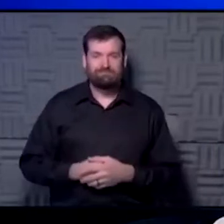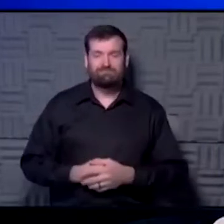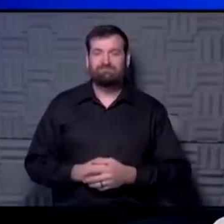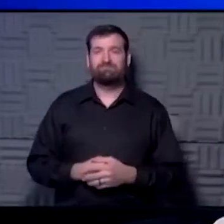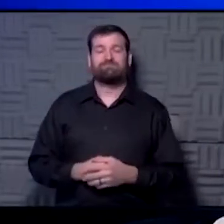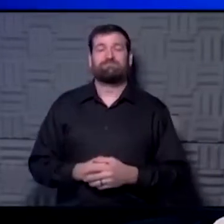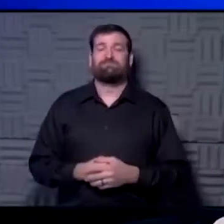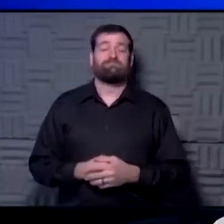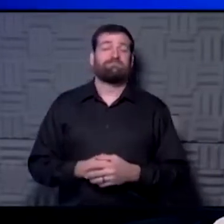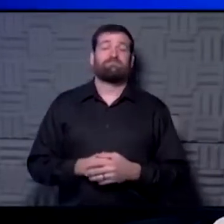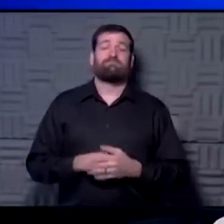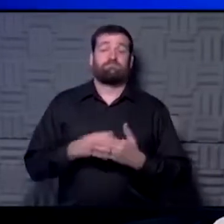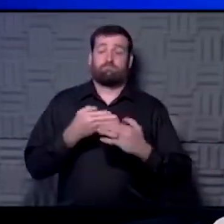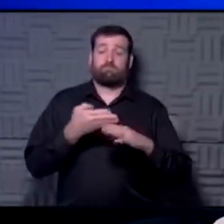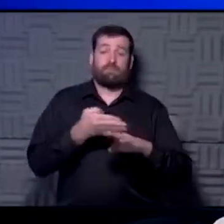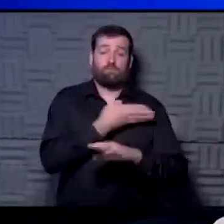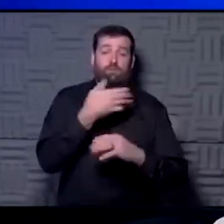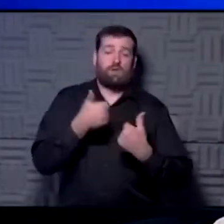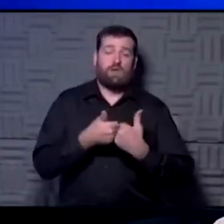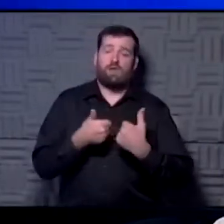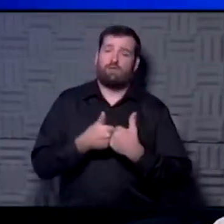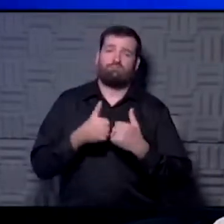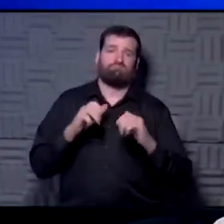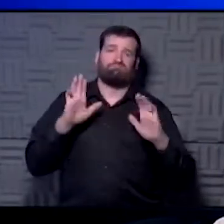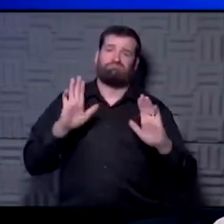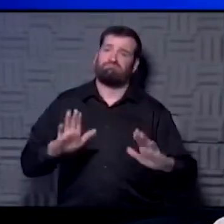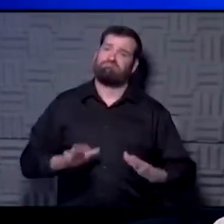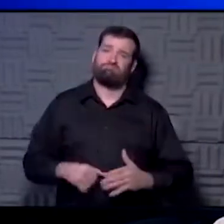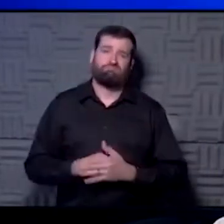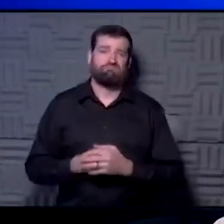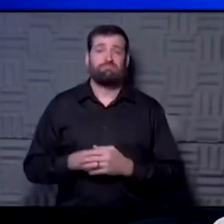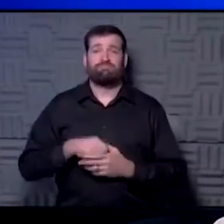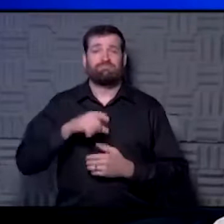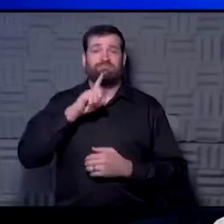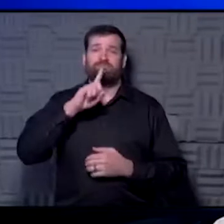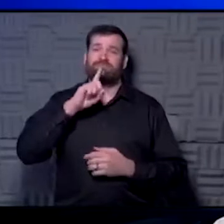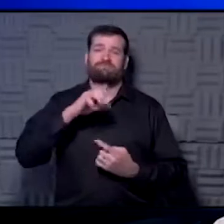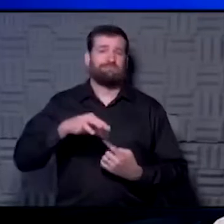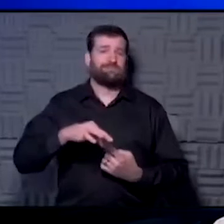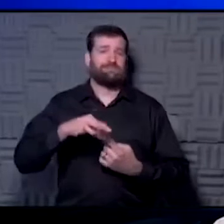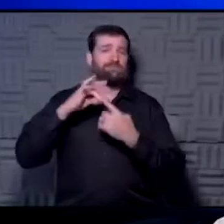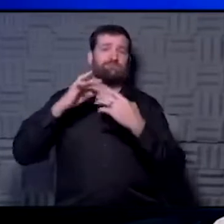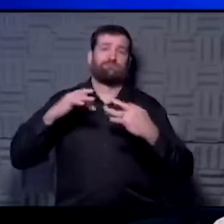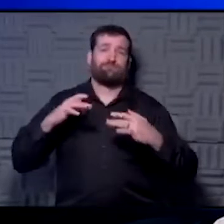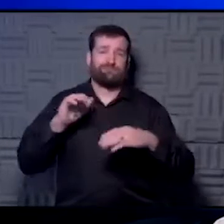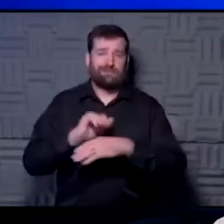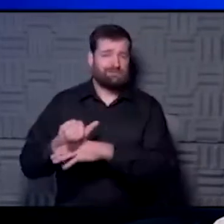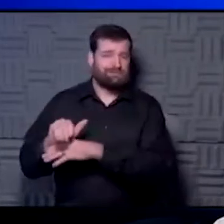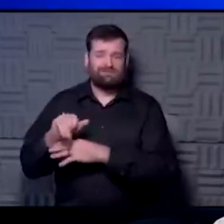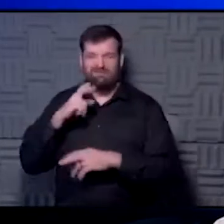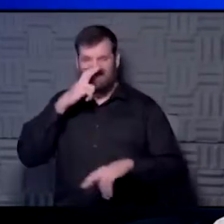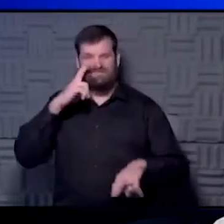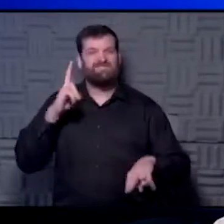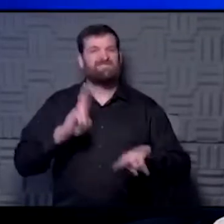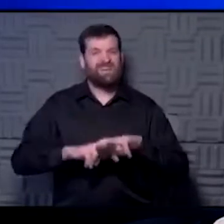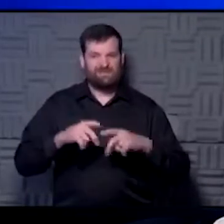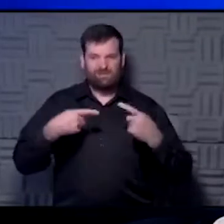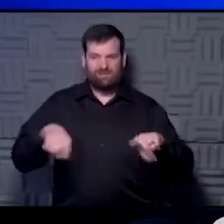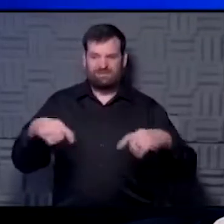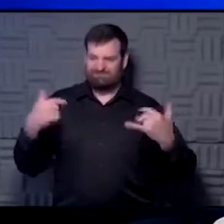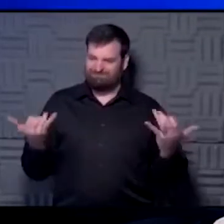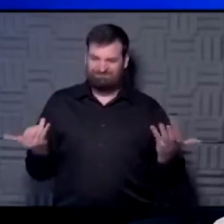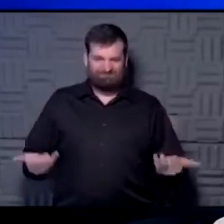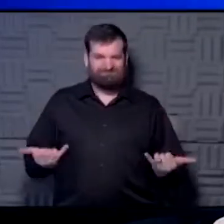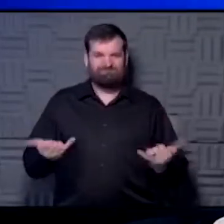thought the things at the pre-game were great, and so it was just really a special night, and a lot of fun to have that in the midst of this